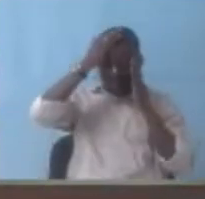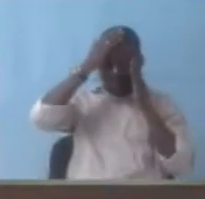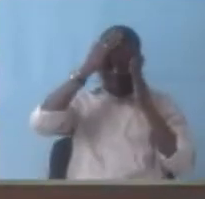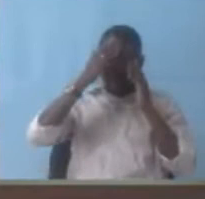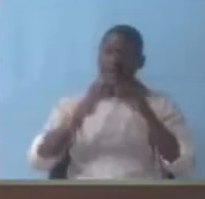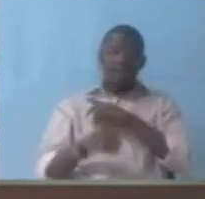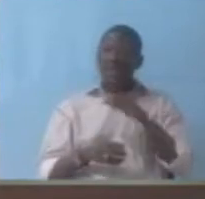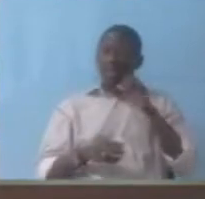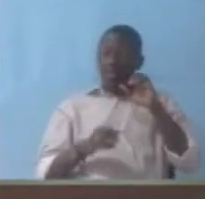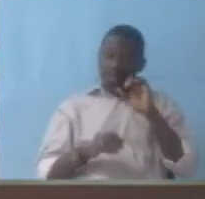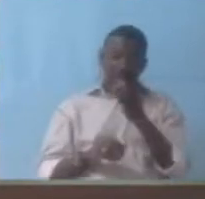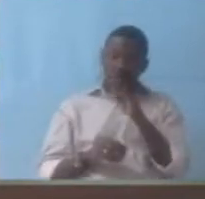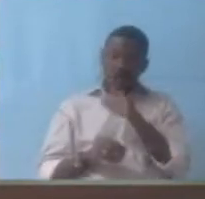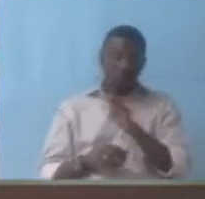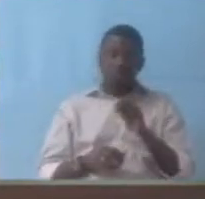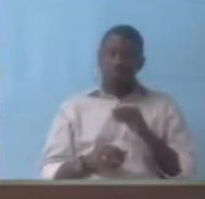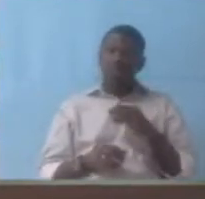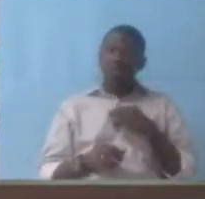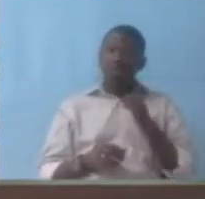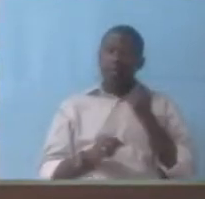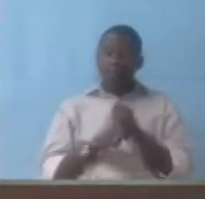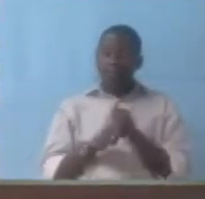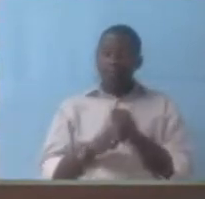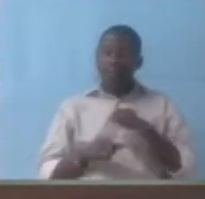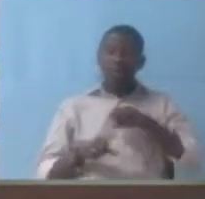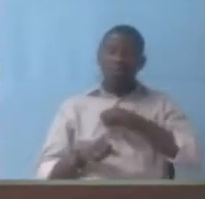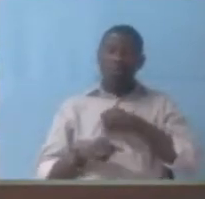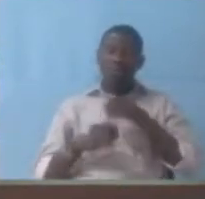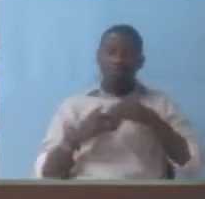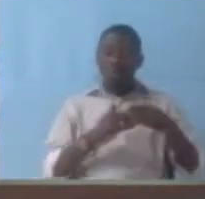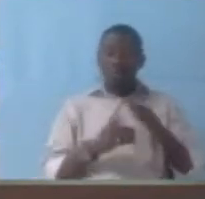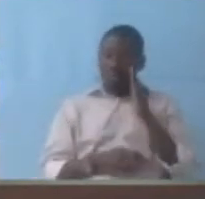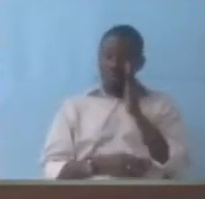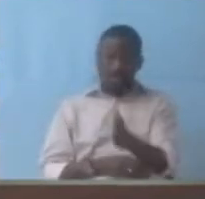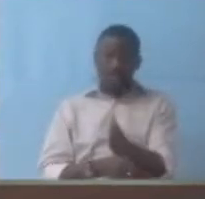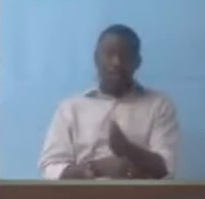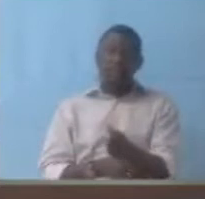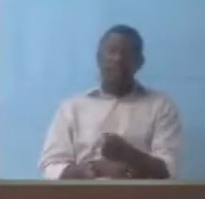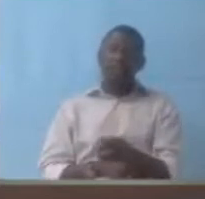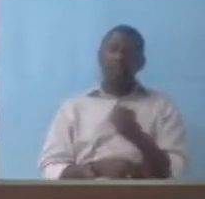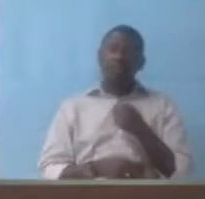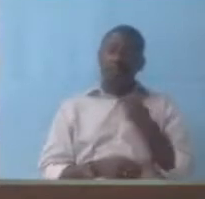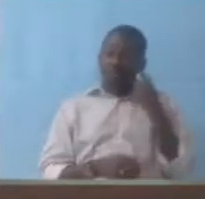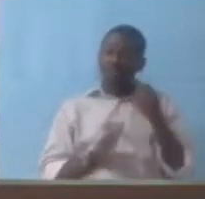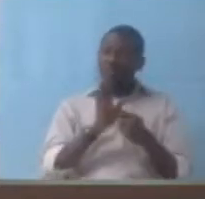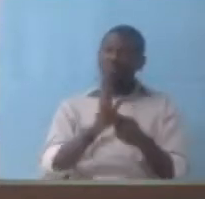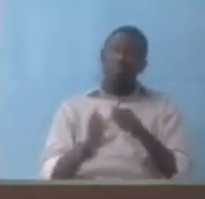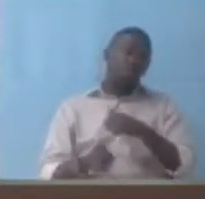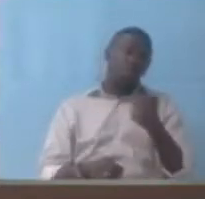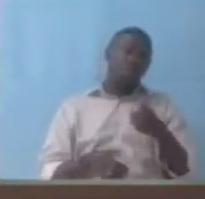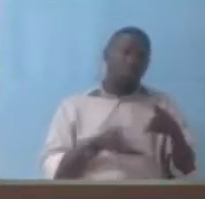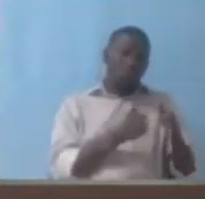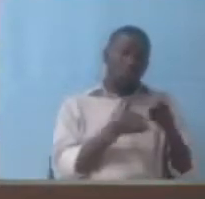them. They cannot legitimate their own actions. Decree. So legitimization connotes that some other process is